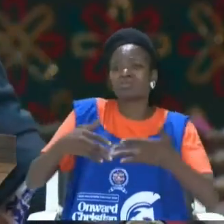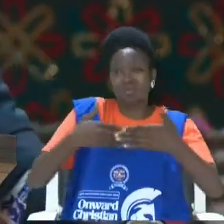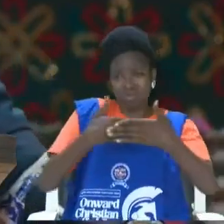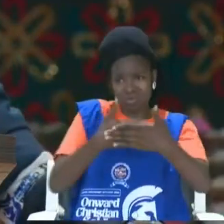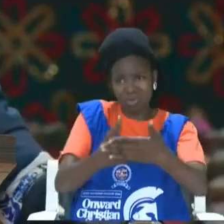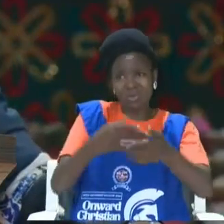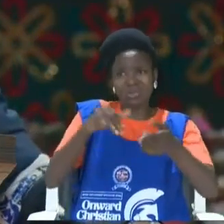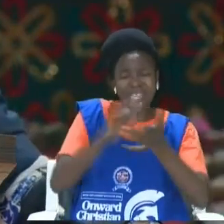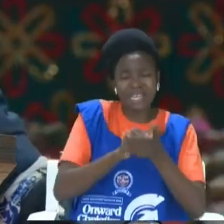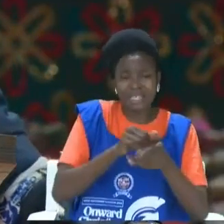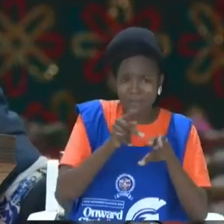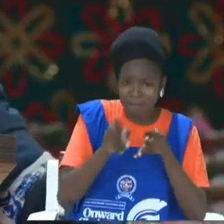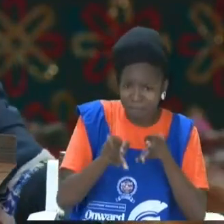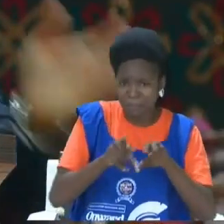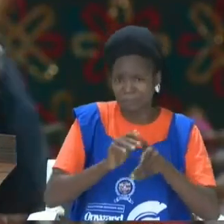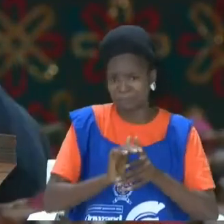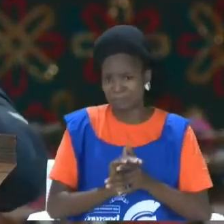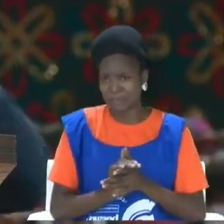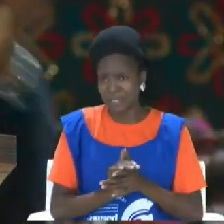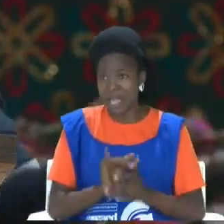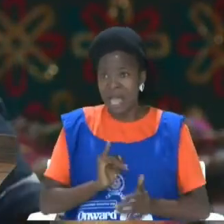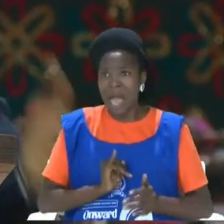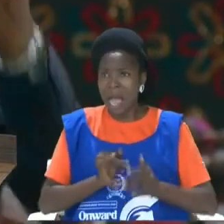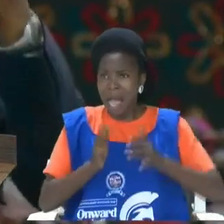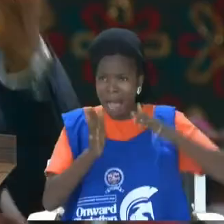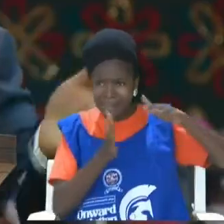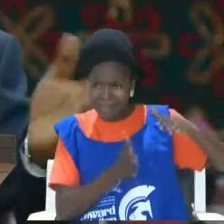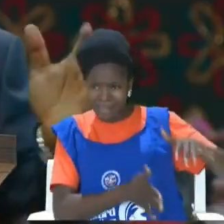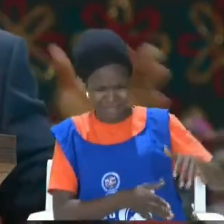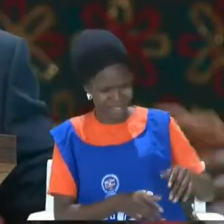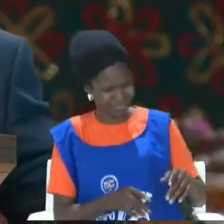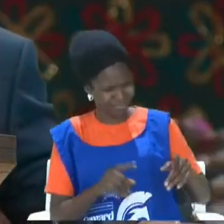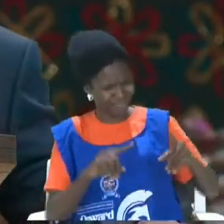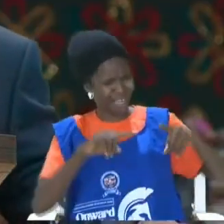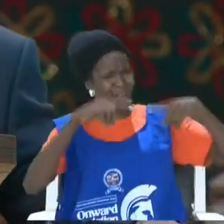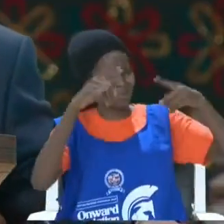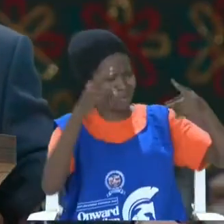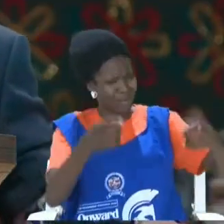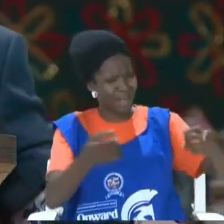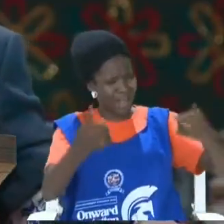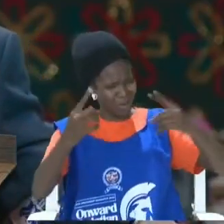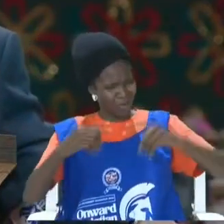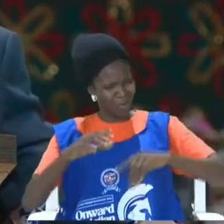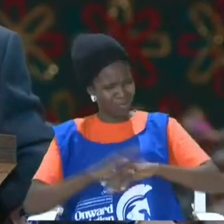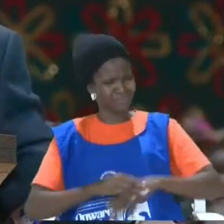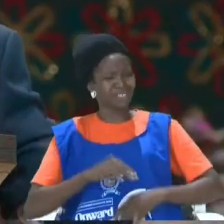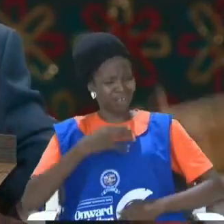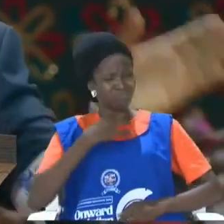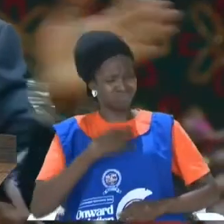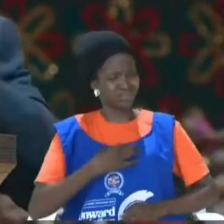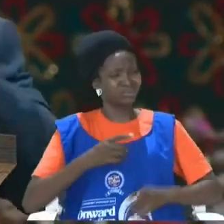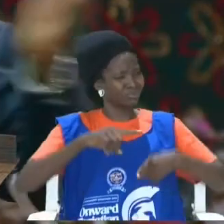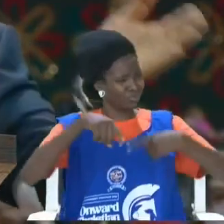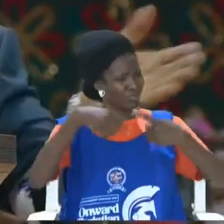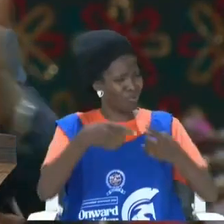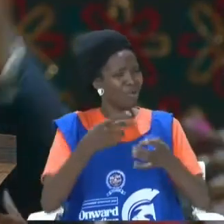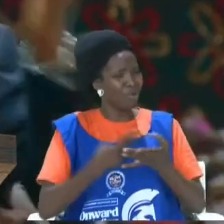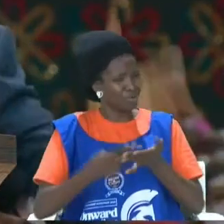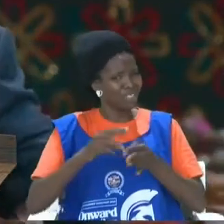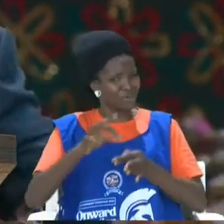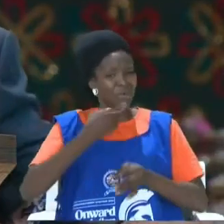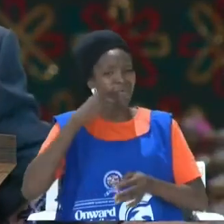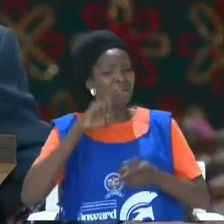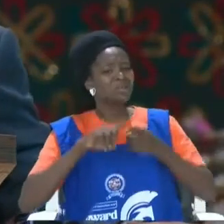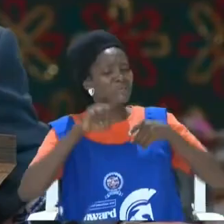people. I left, I came back, I told him I was still persuaded to go. I went there for some